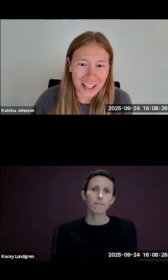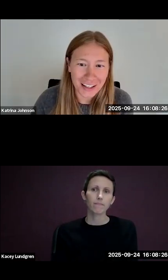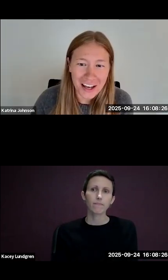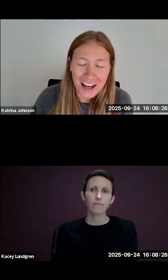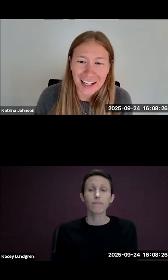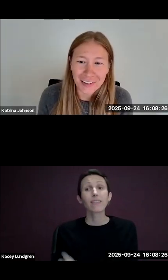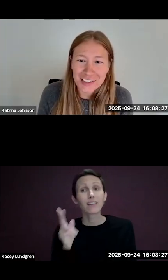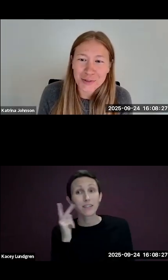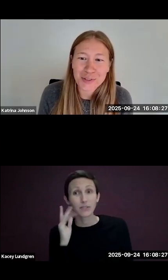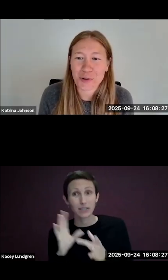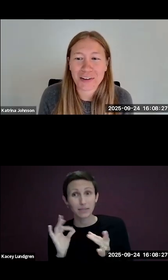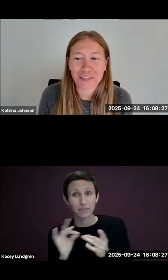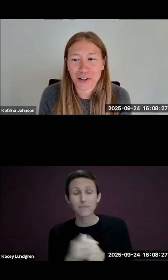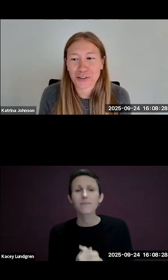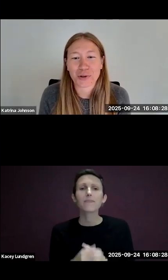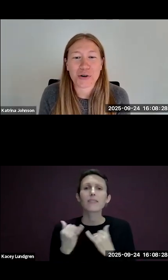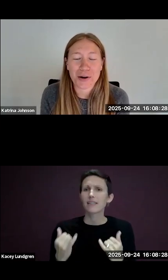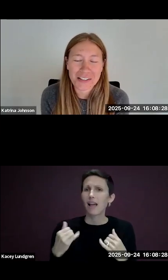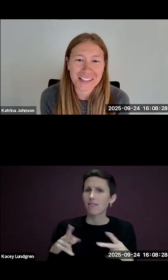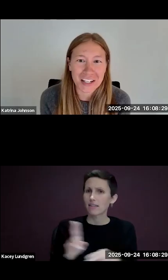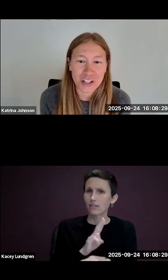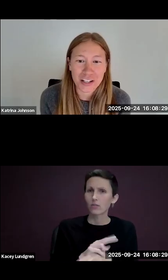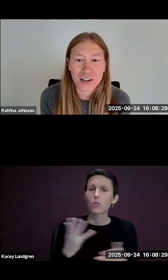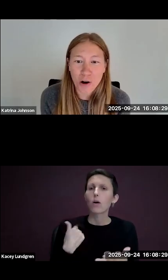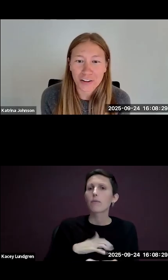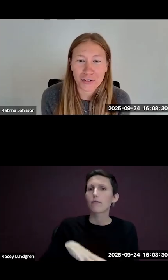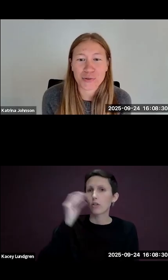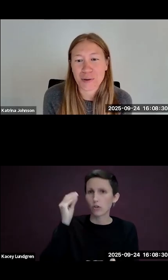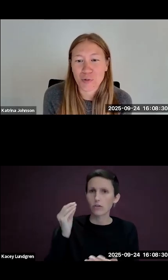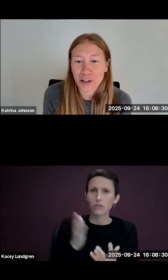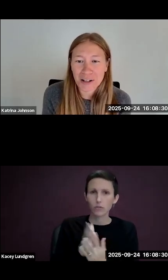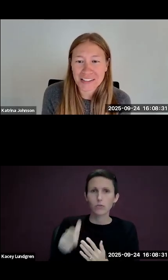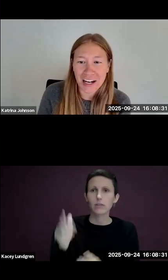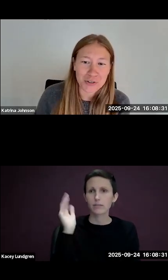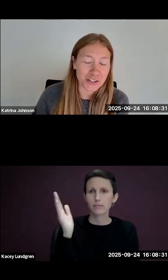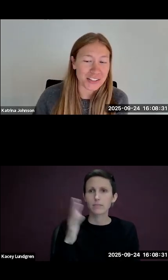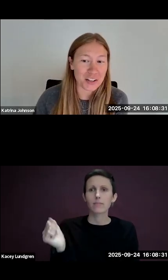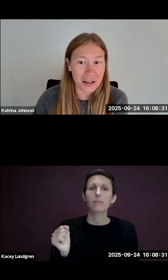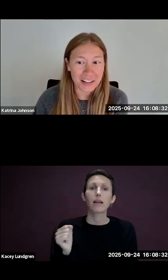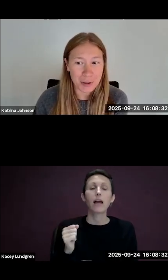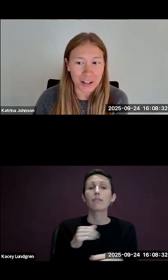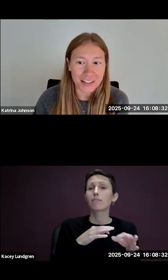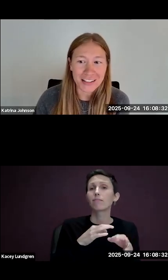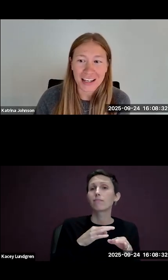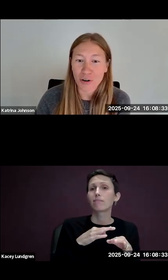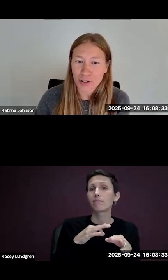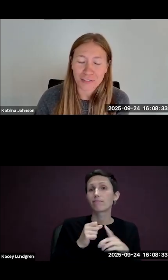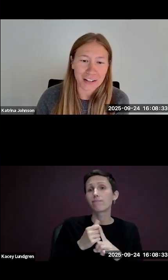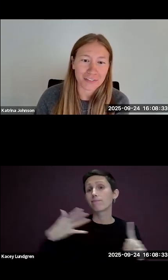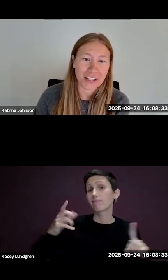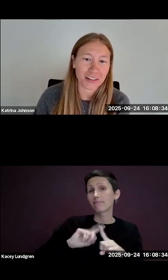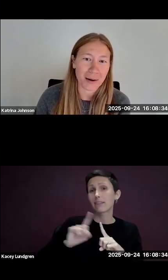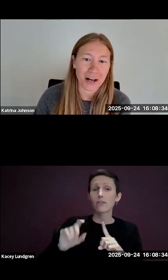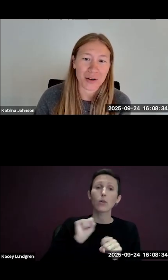Katrina speaking. Now let's use what we have learned throughout our presentation and walk through some workplace encounters that you may experience and how